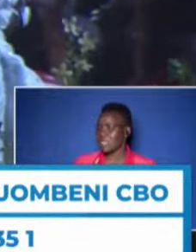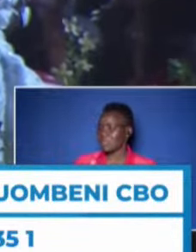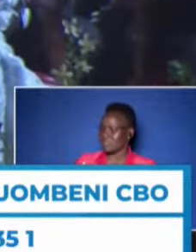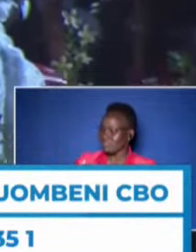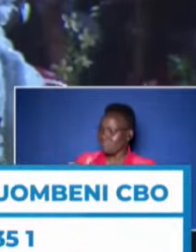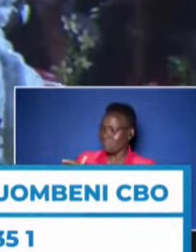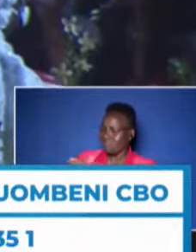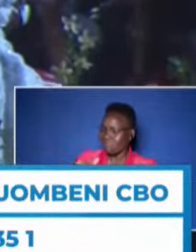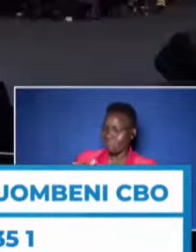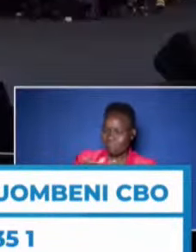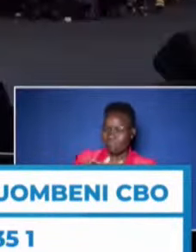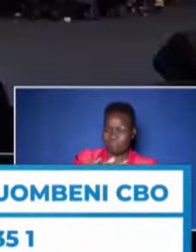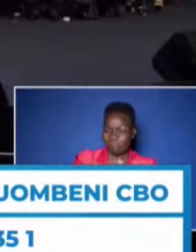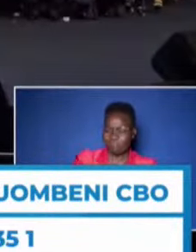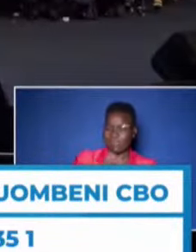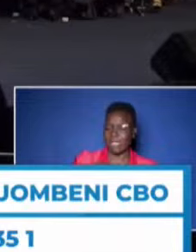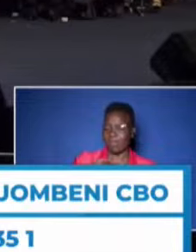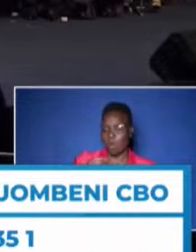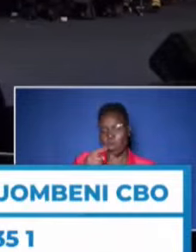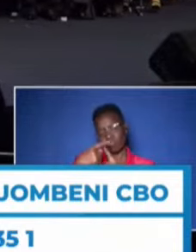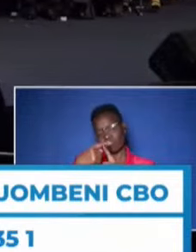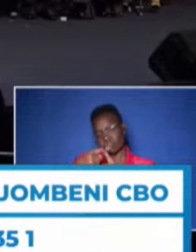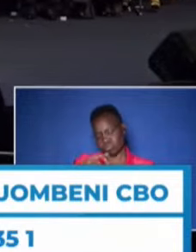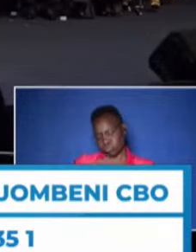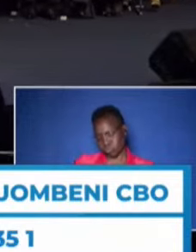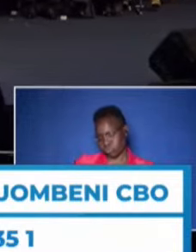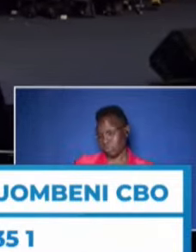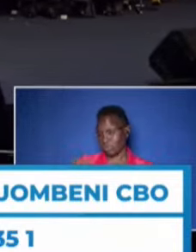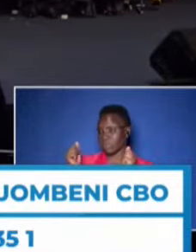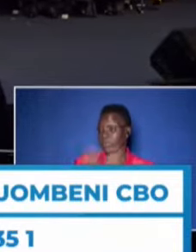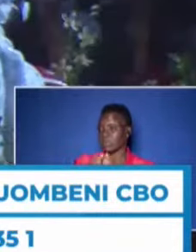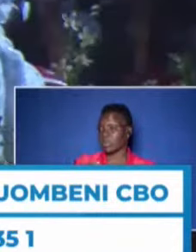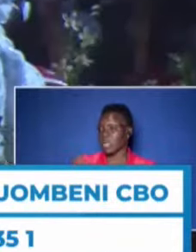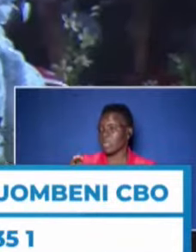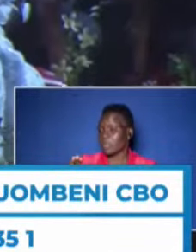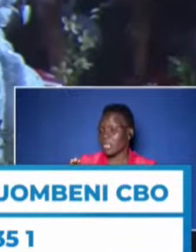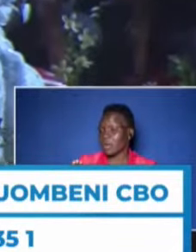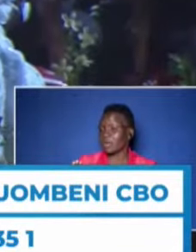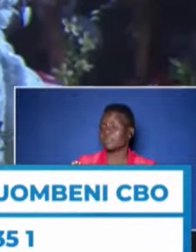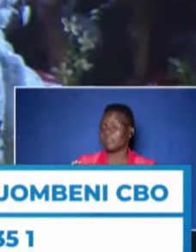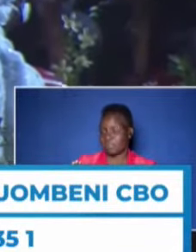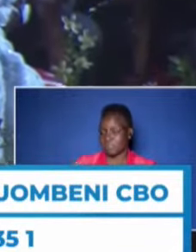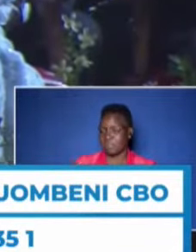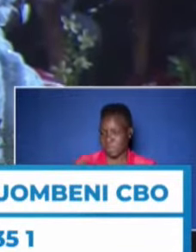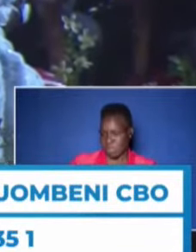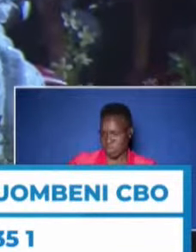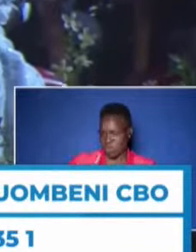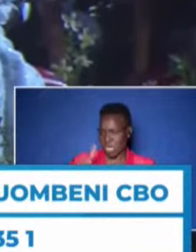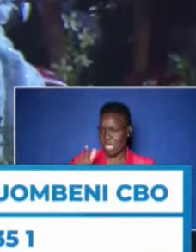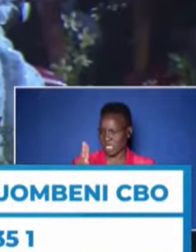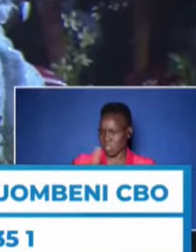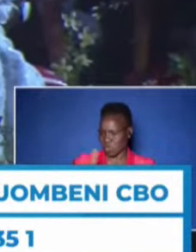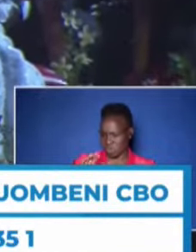stations1 million we use the company to buy our air